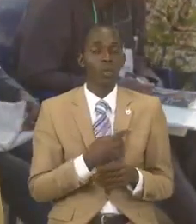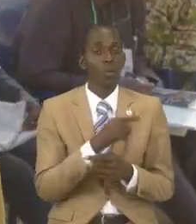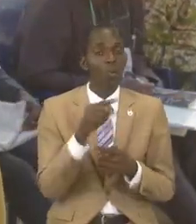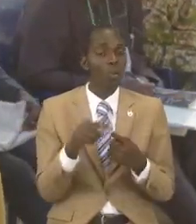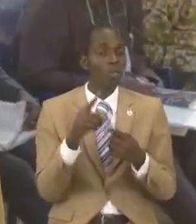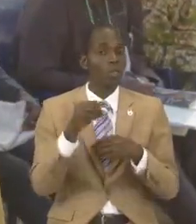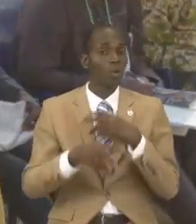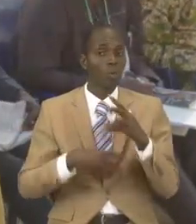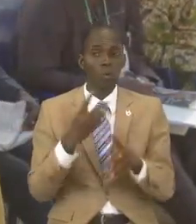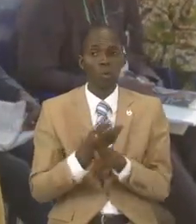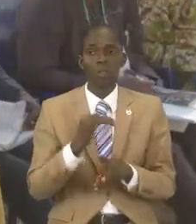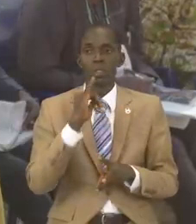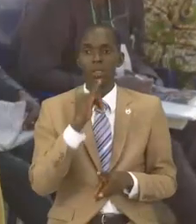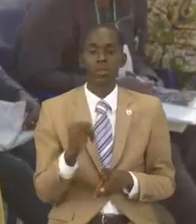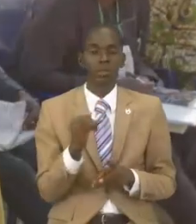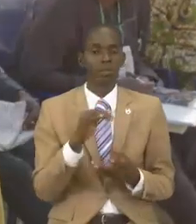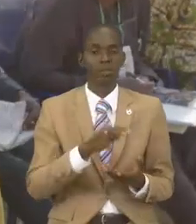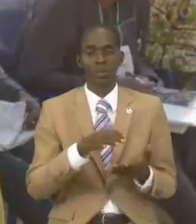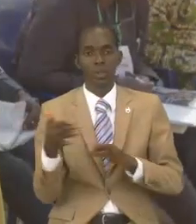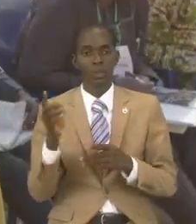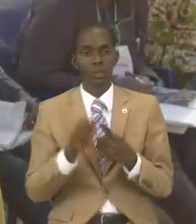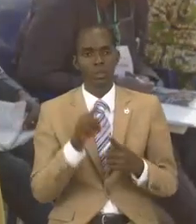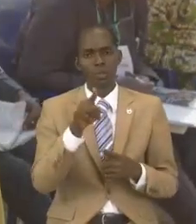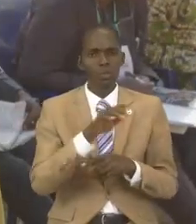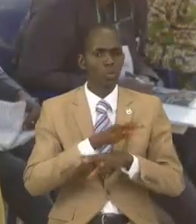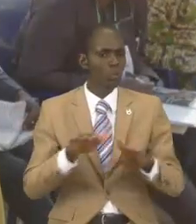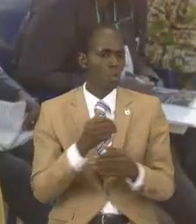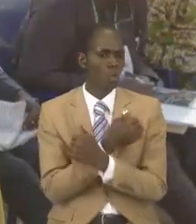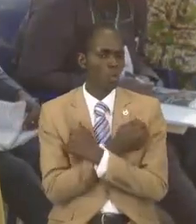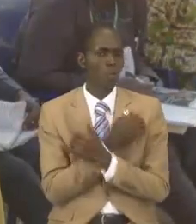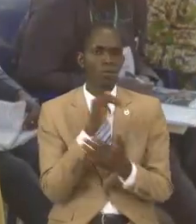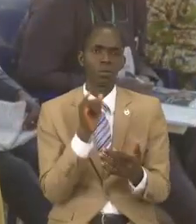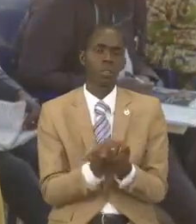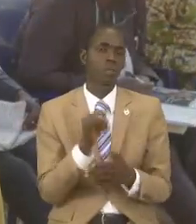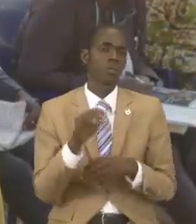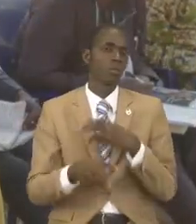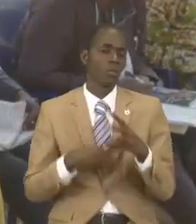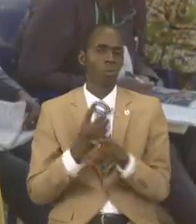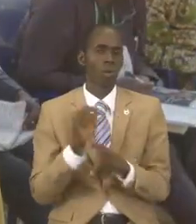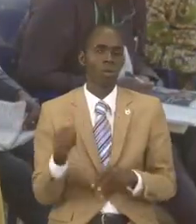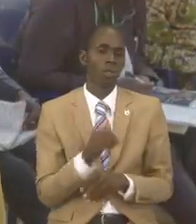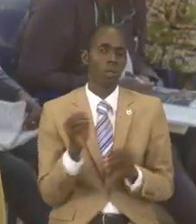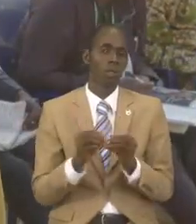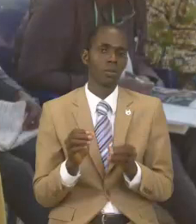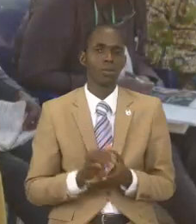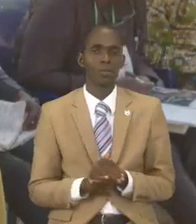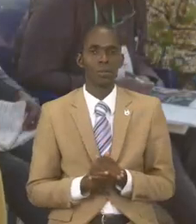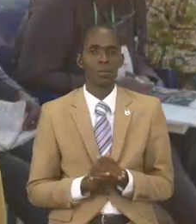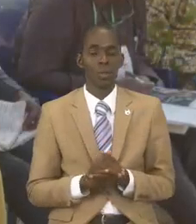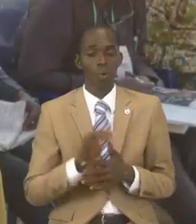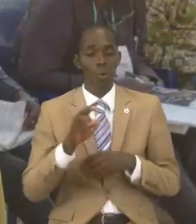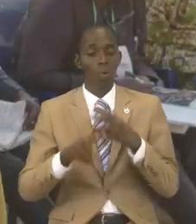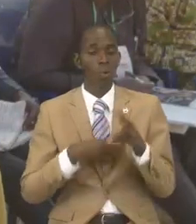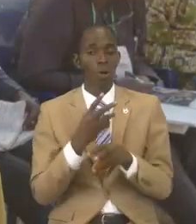is crucified unto you, you don't love that world anymore. Worldliness in